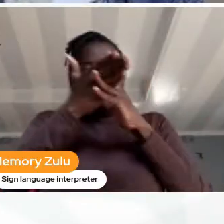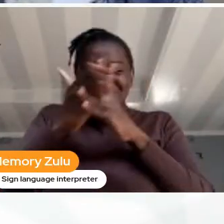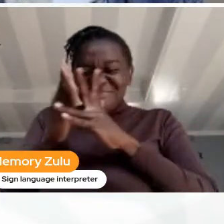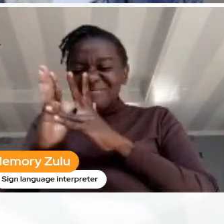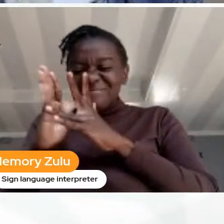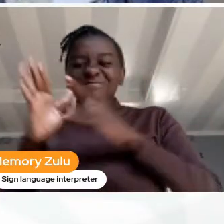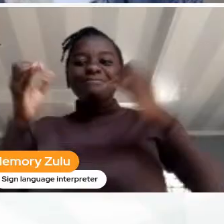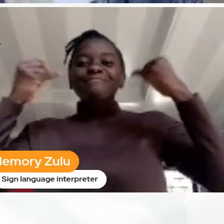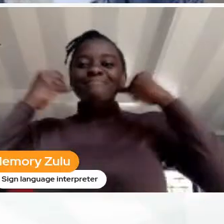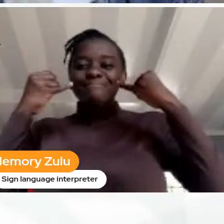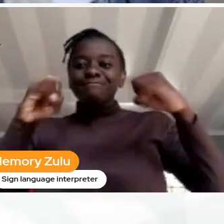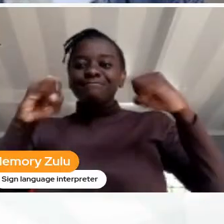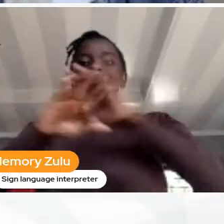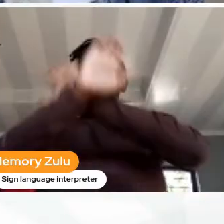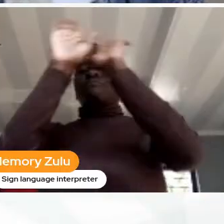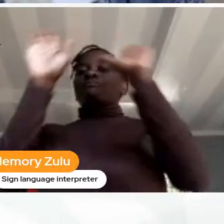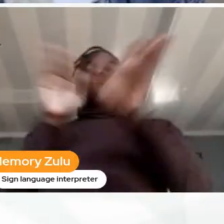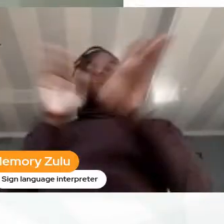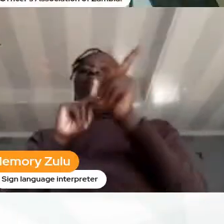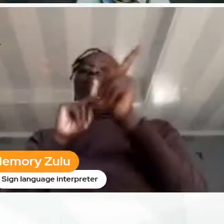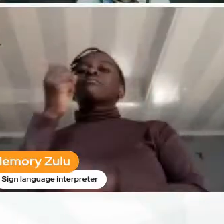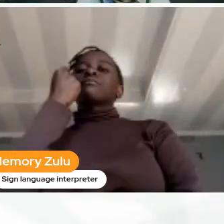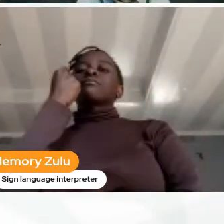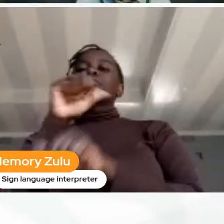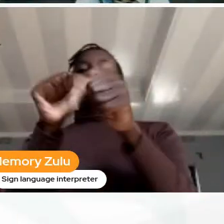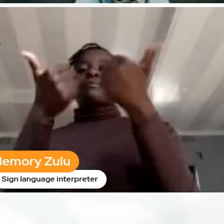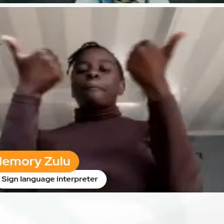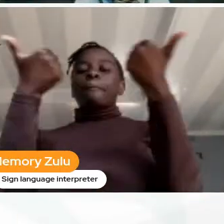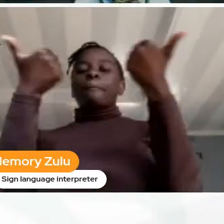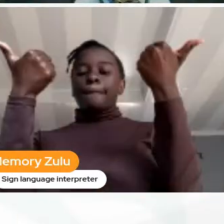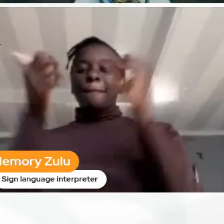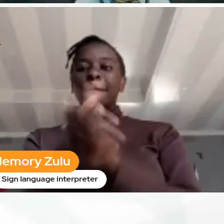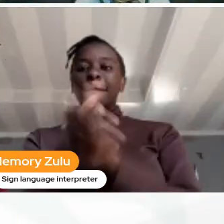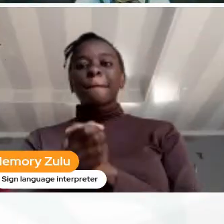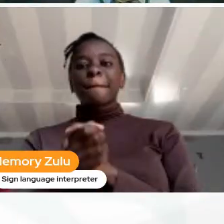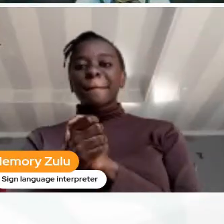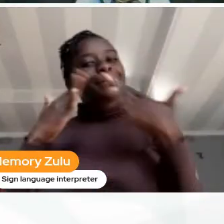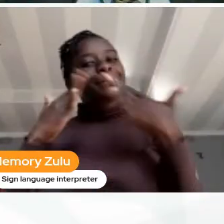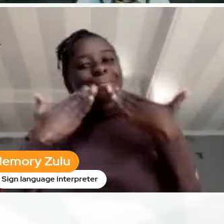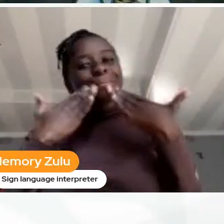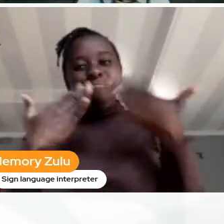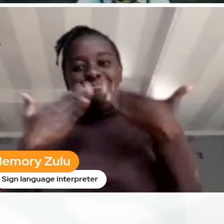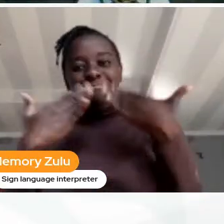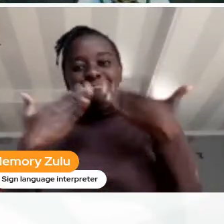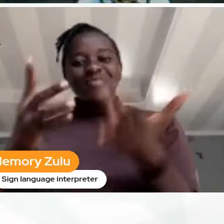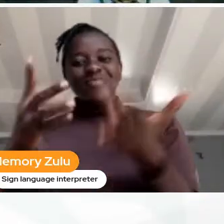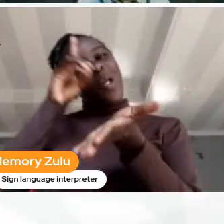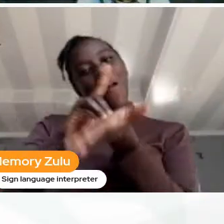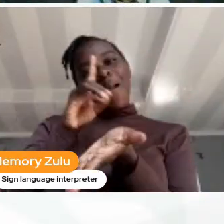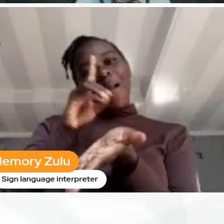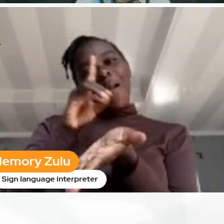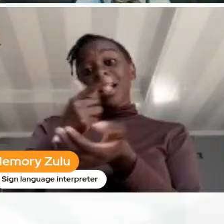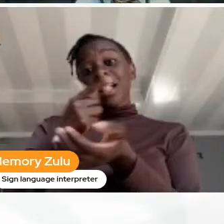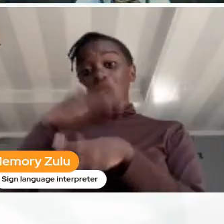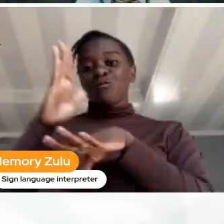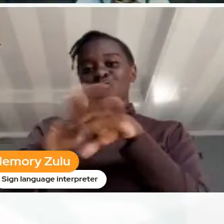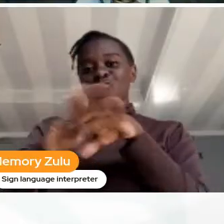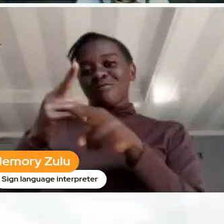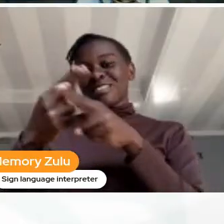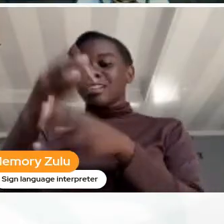you. Thank you so much for that, Doc. I'm going to call you Doc. Thank you so much for